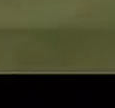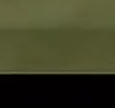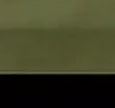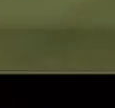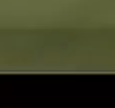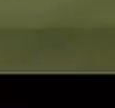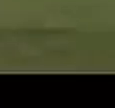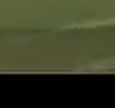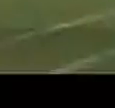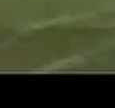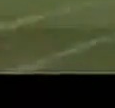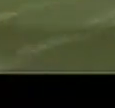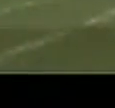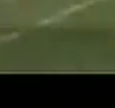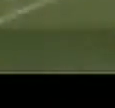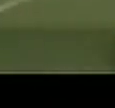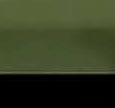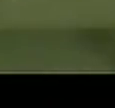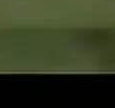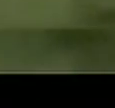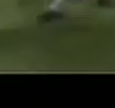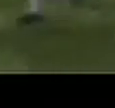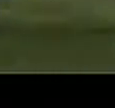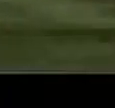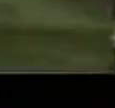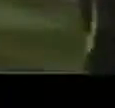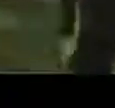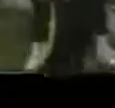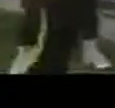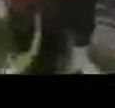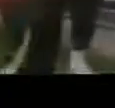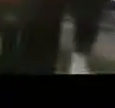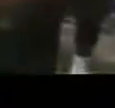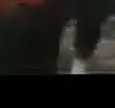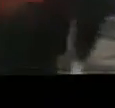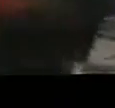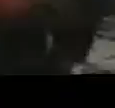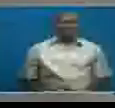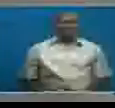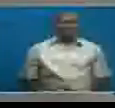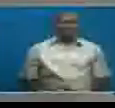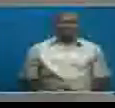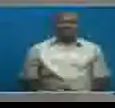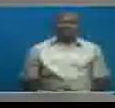before. Blows up for full time. Ghana are into the quarterfinals. A 2-0 win here over